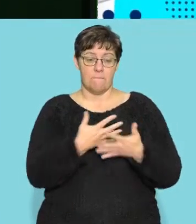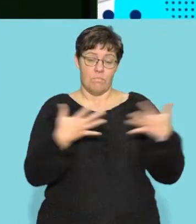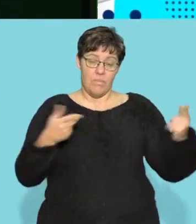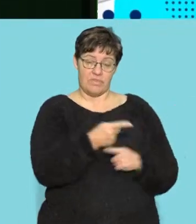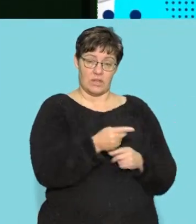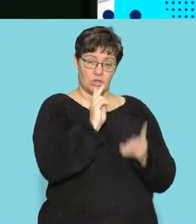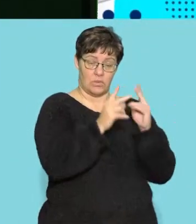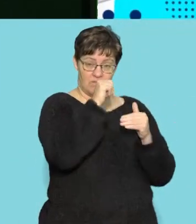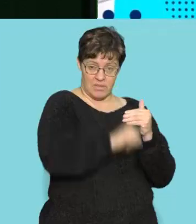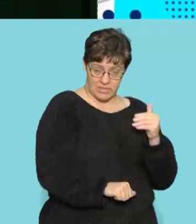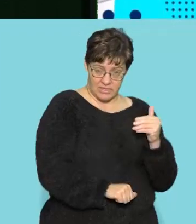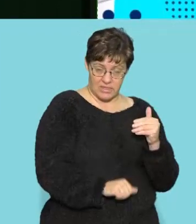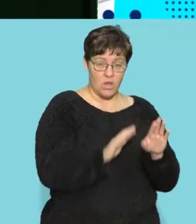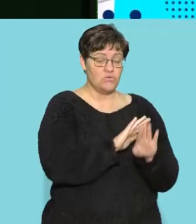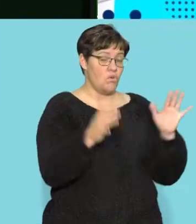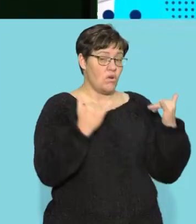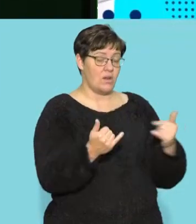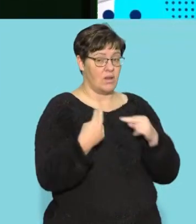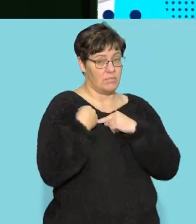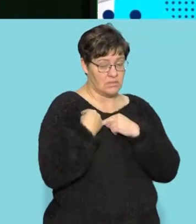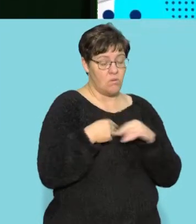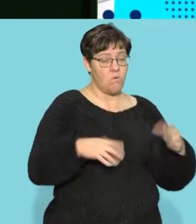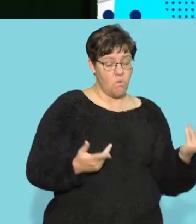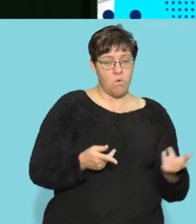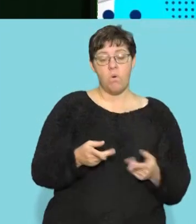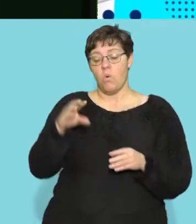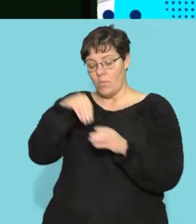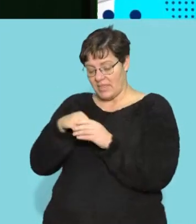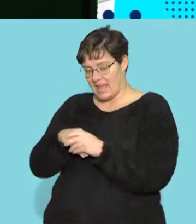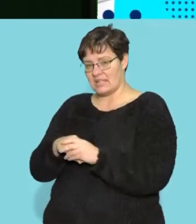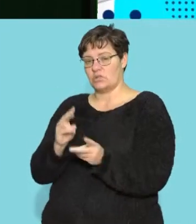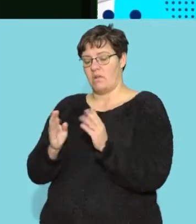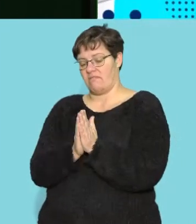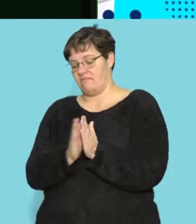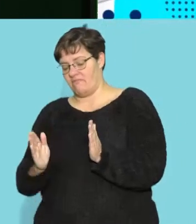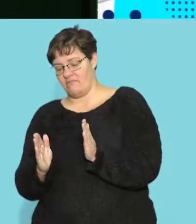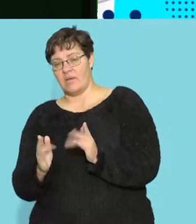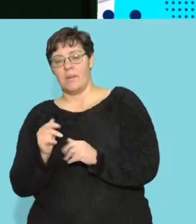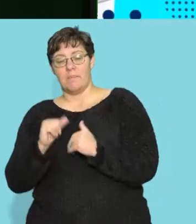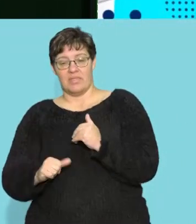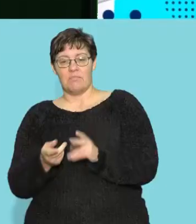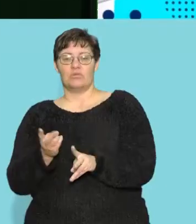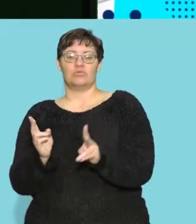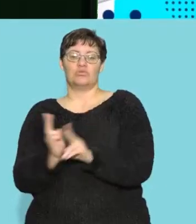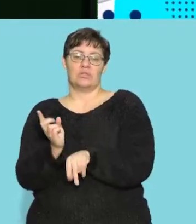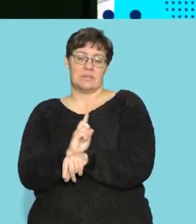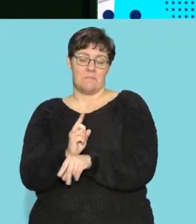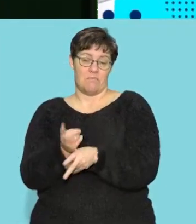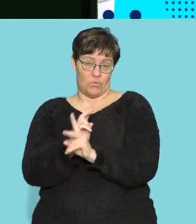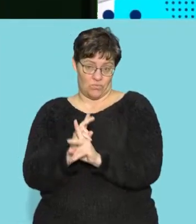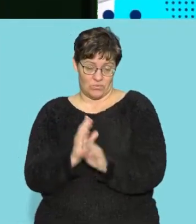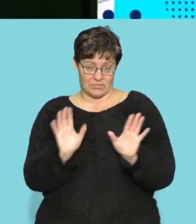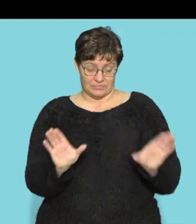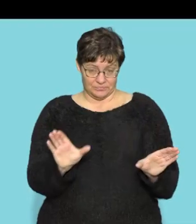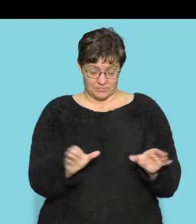12 months, which is your non-current liability, and the amount payable within 12 months, which is your short-term loan. Right, so